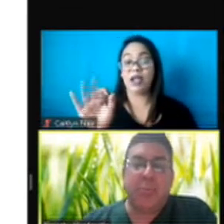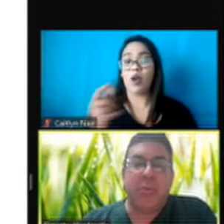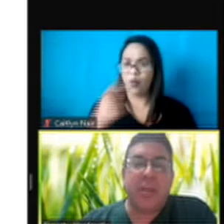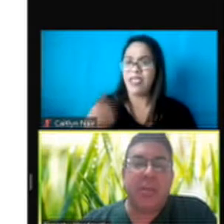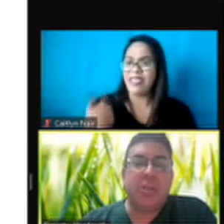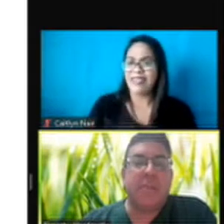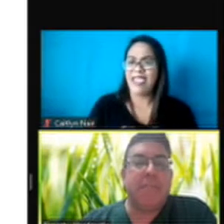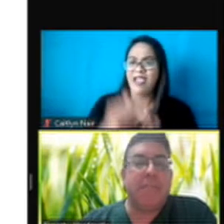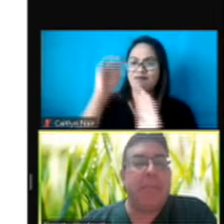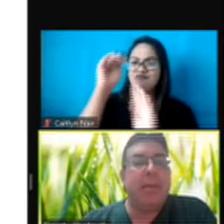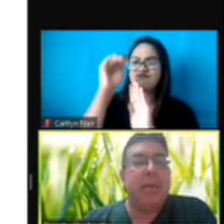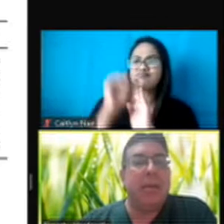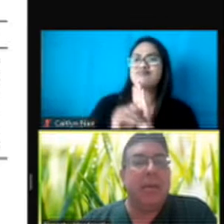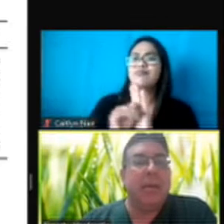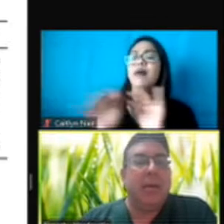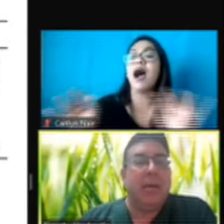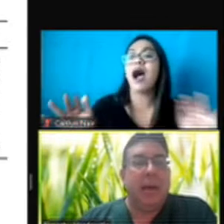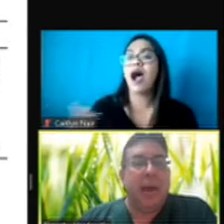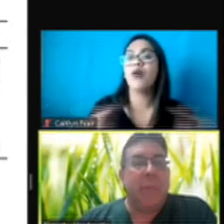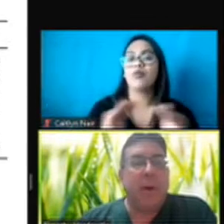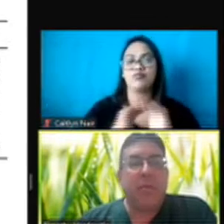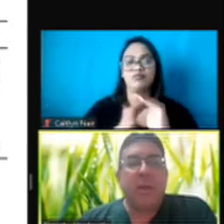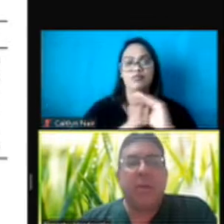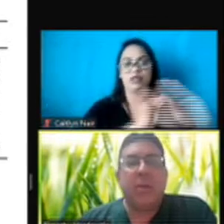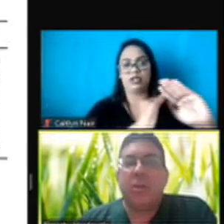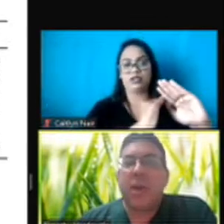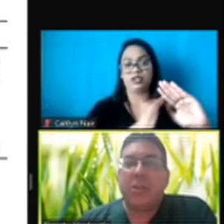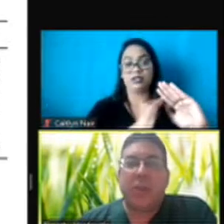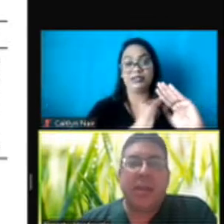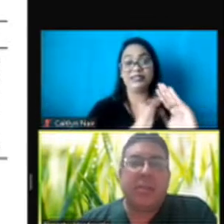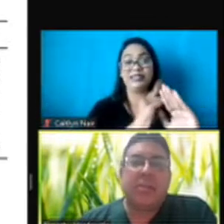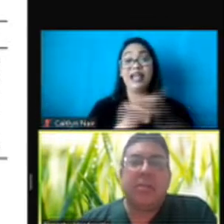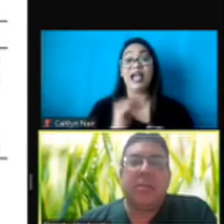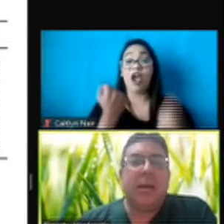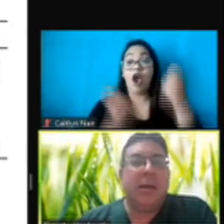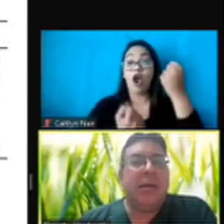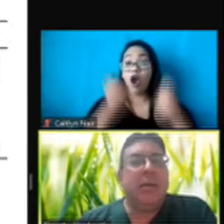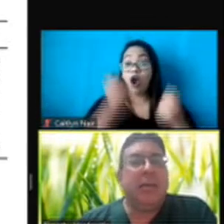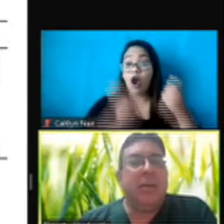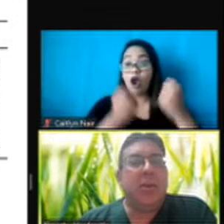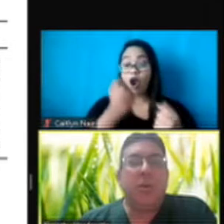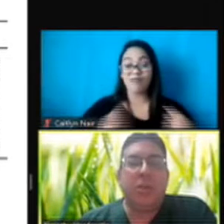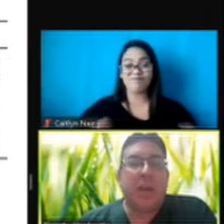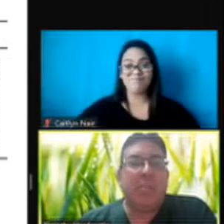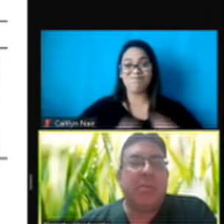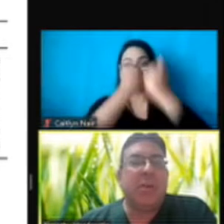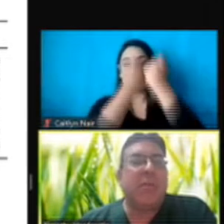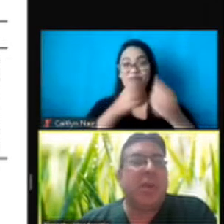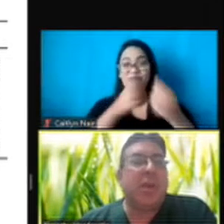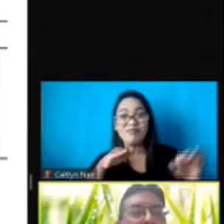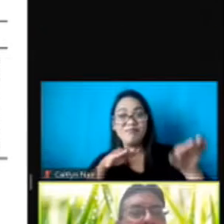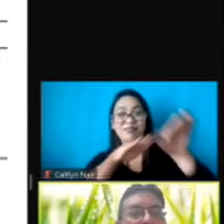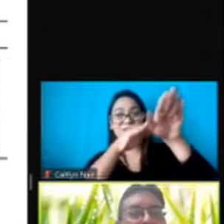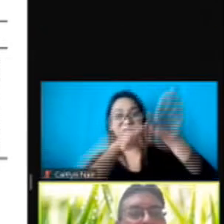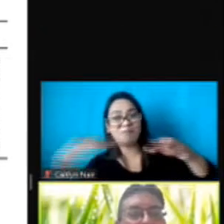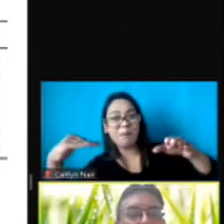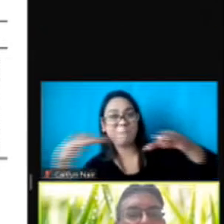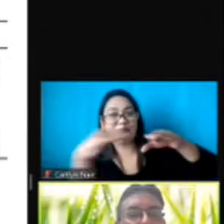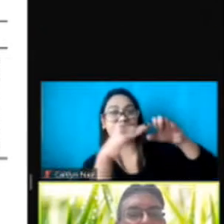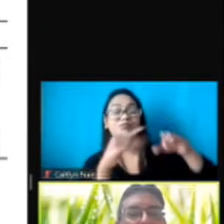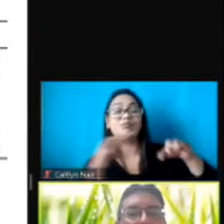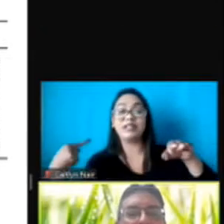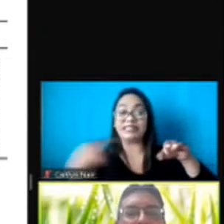by simple prevention. Our motor vehicle crash rates, huge numbers every year